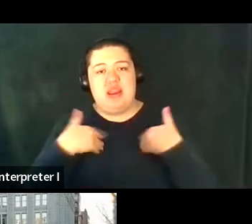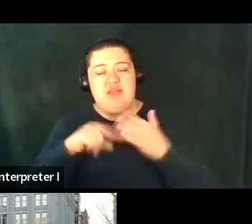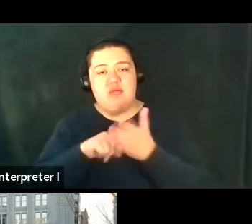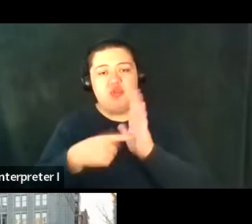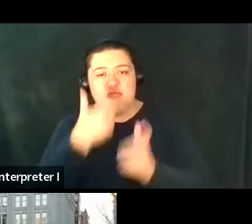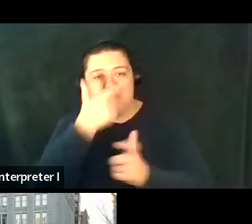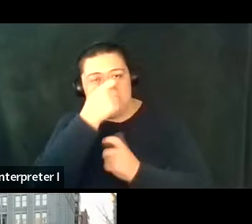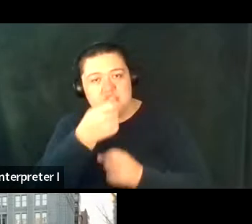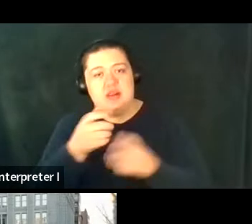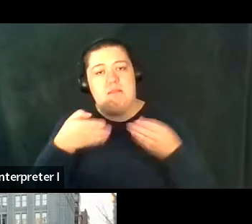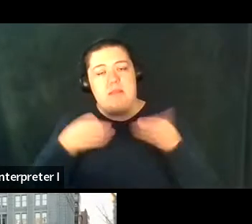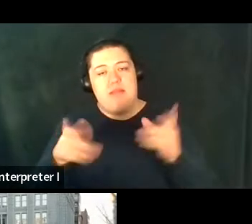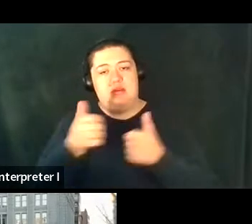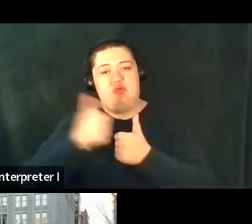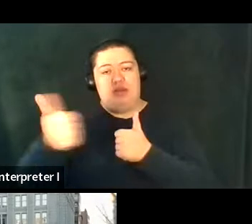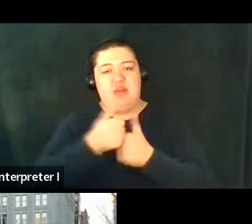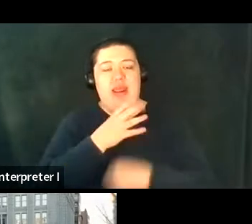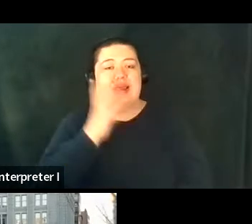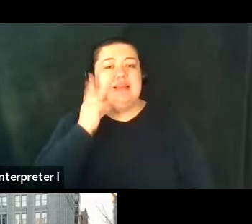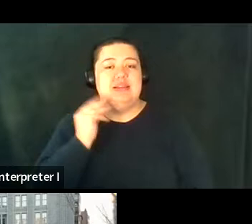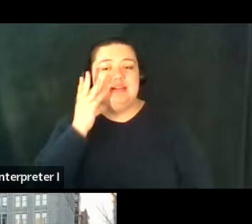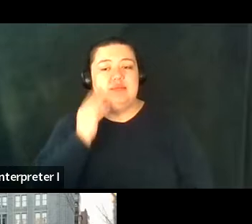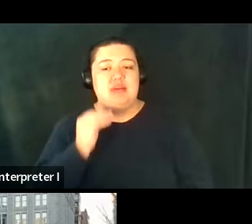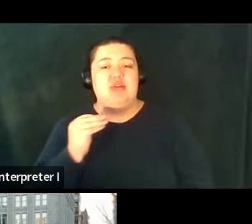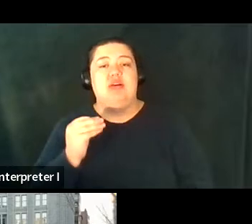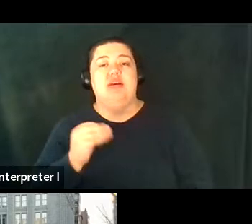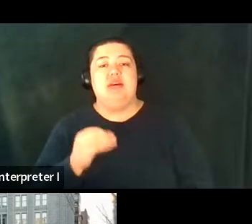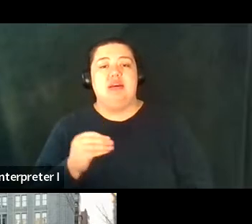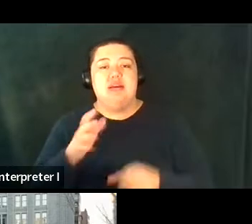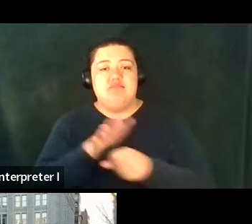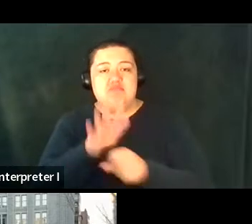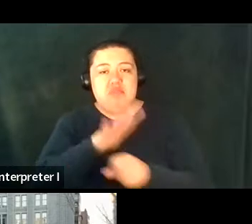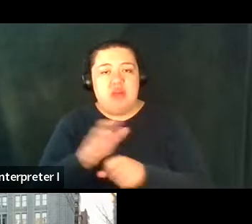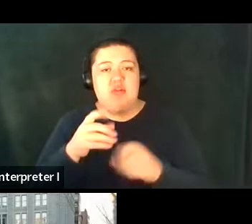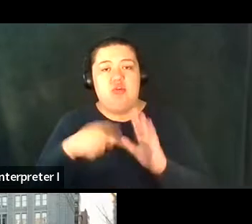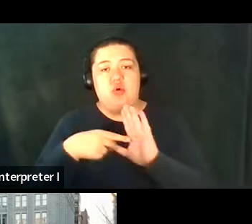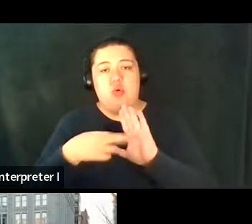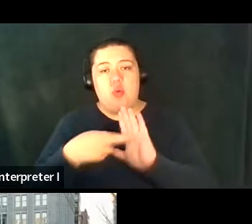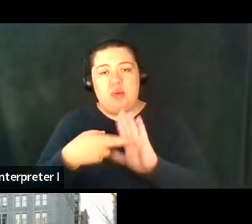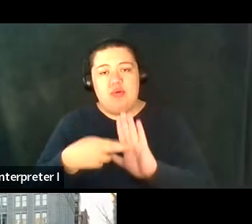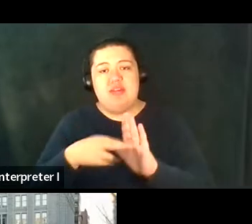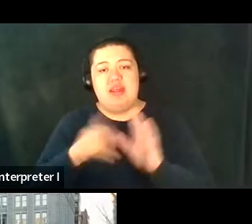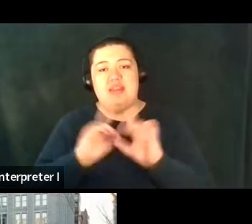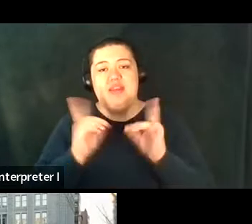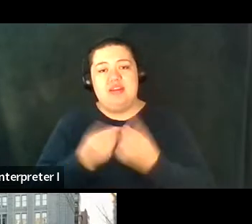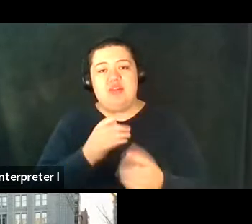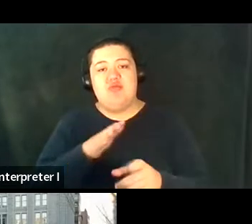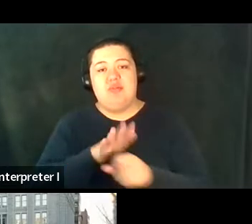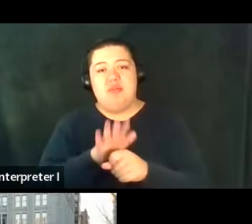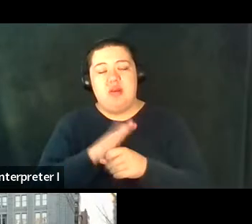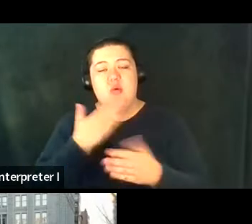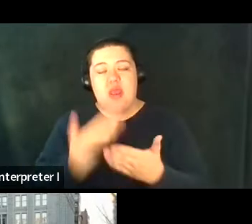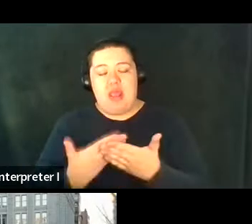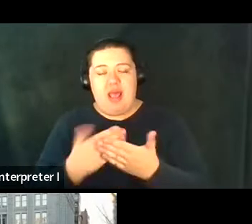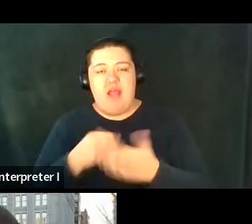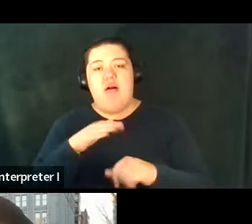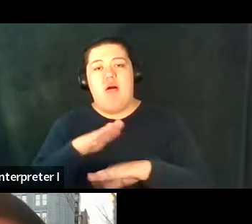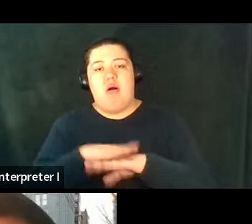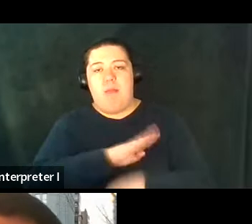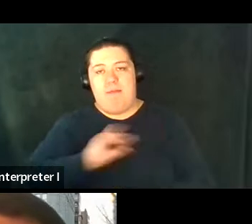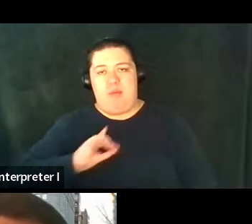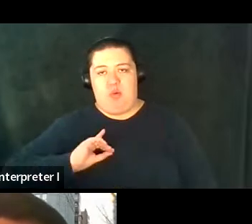in public transportation and experience sufficient to represent the district well on the board. The committee